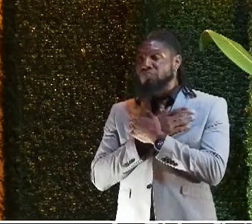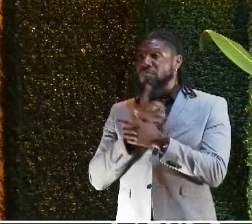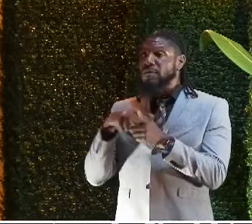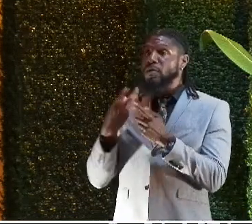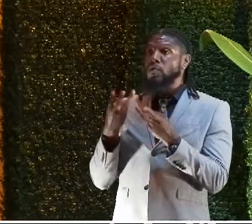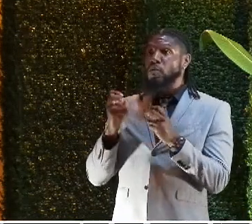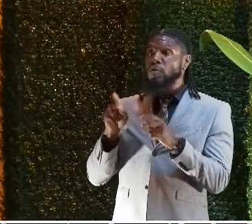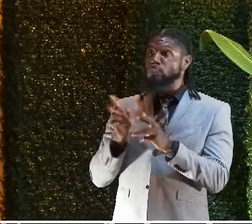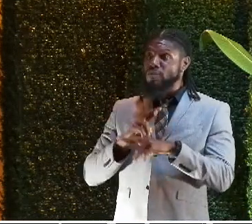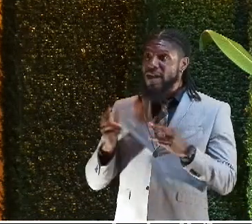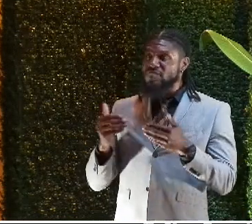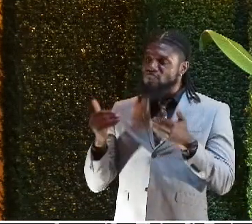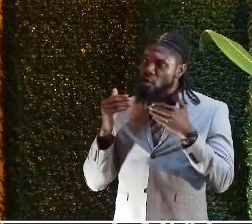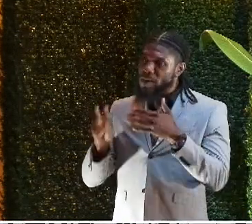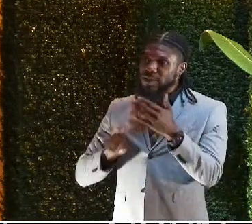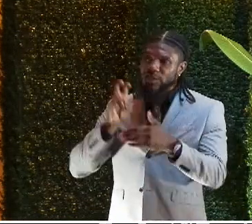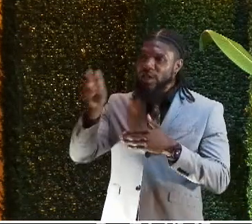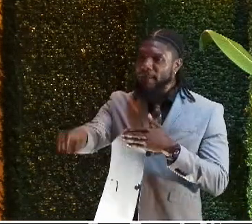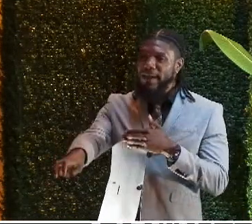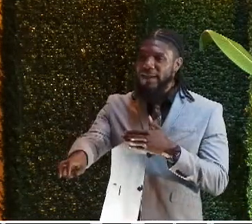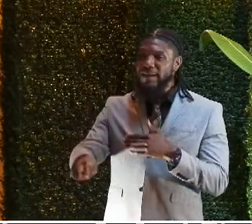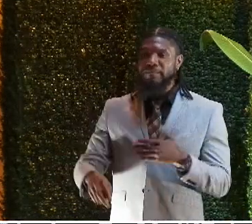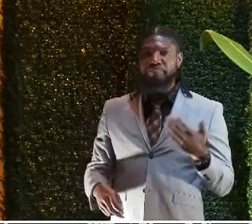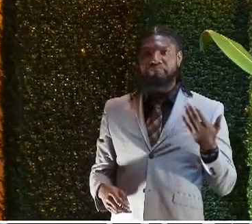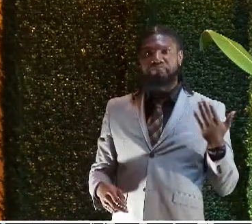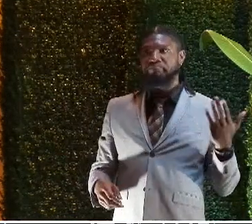Angelica Ross, y'all.